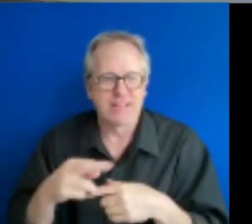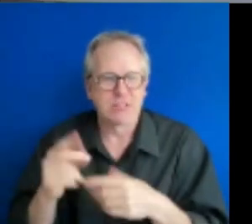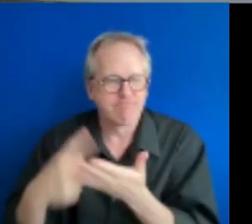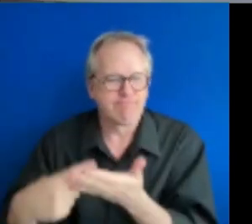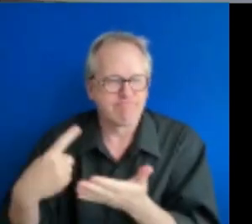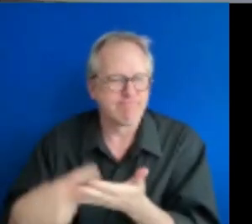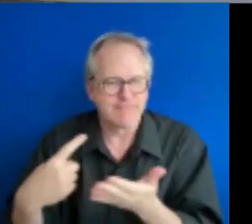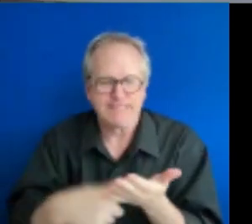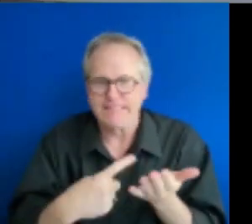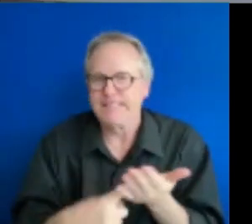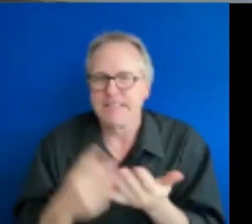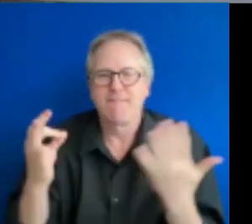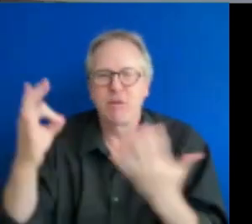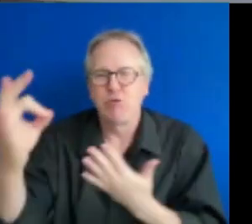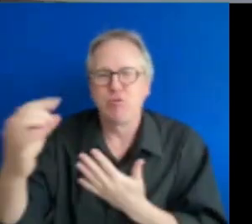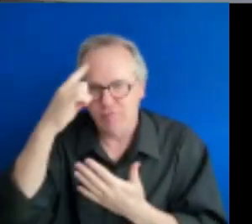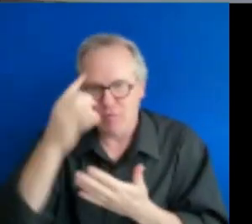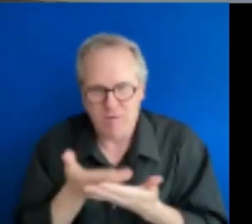it was for